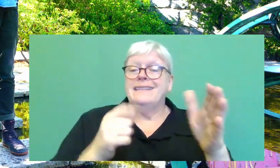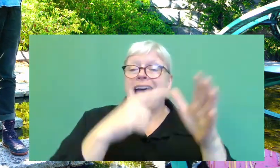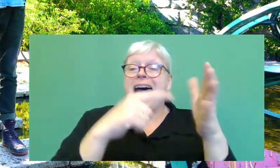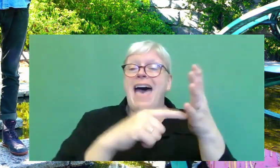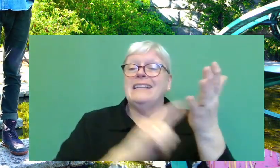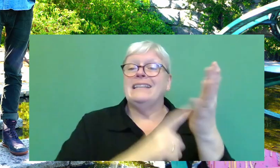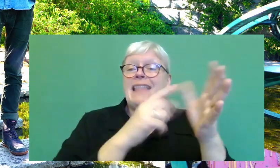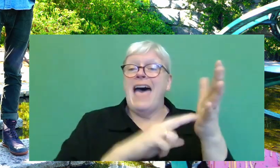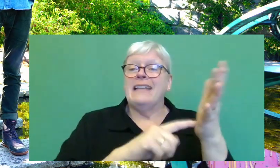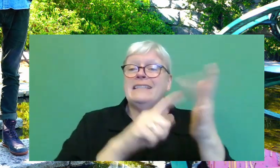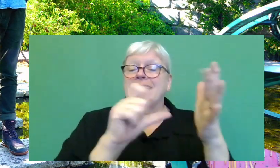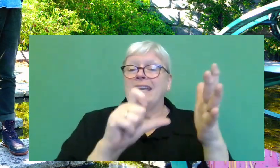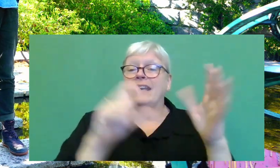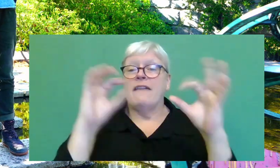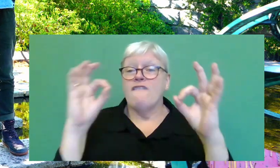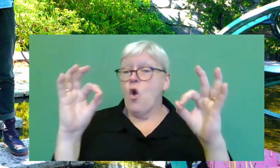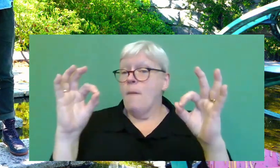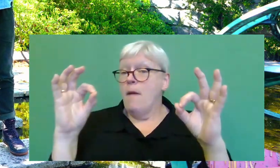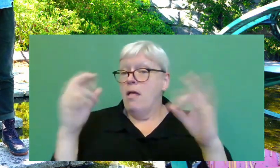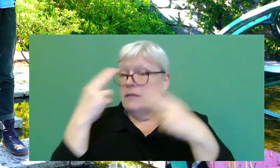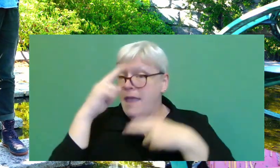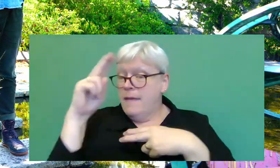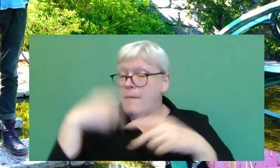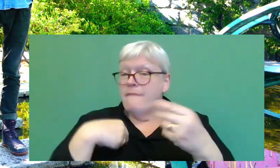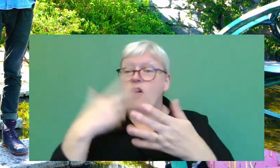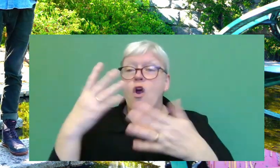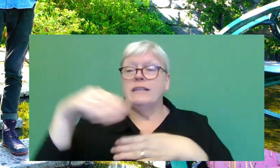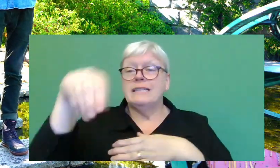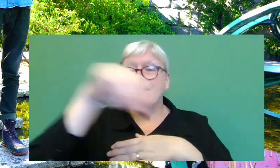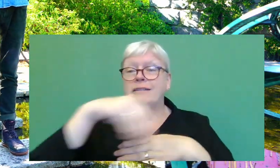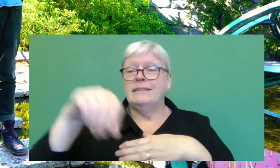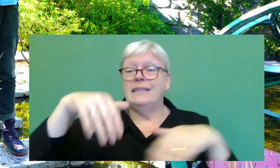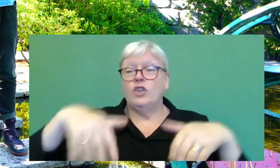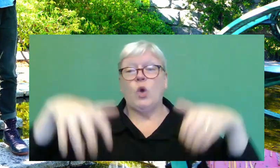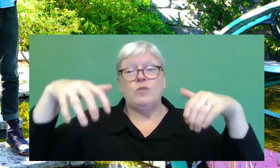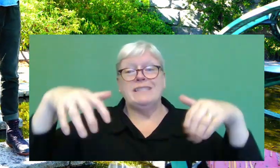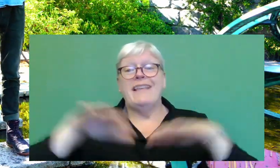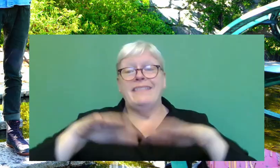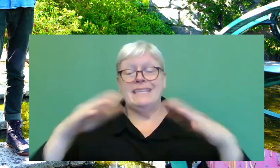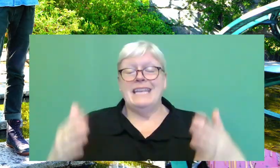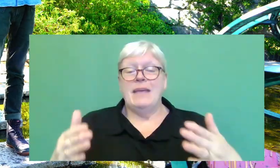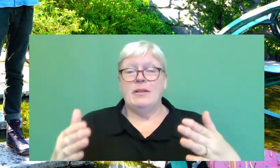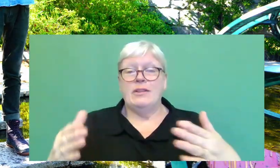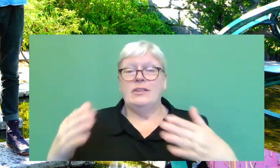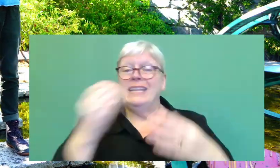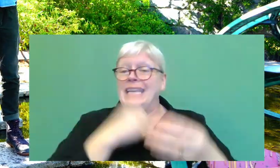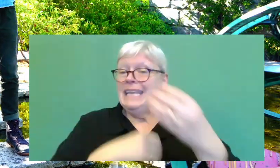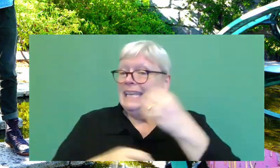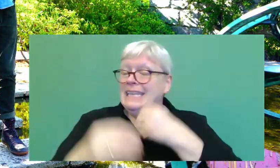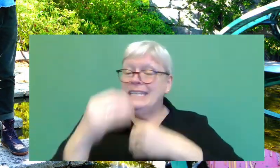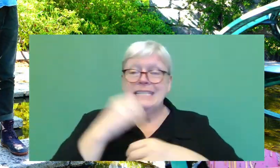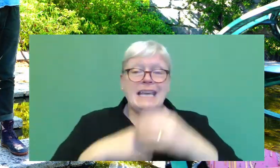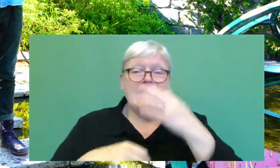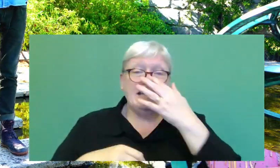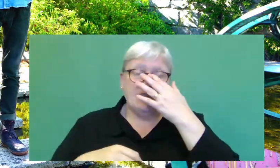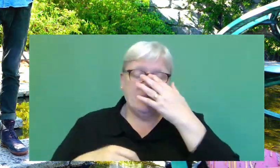our salty guest, the ghost at the table. Whilst eating the platter, there is a dearth of chatter. It